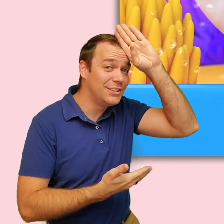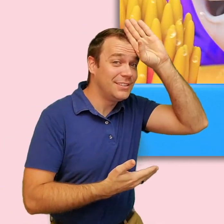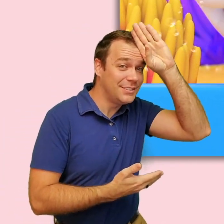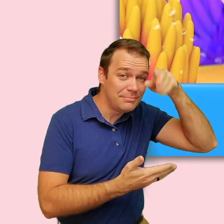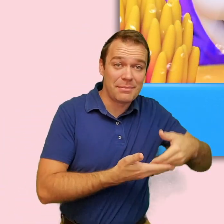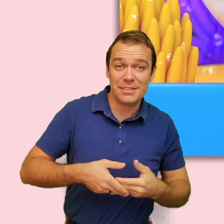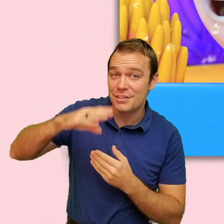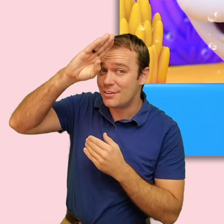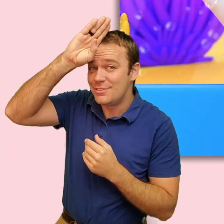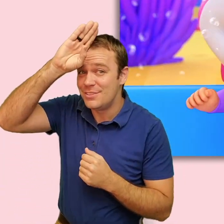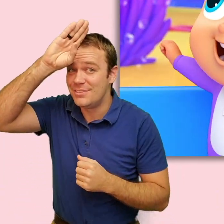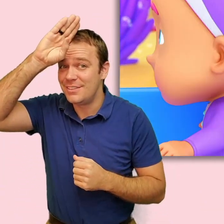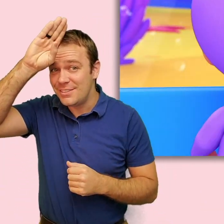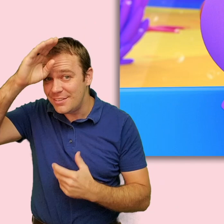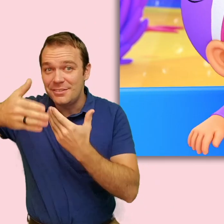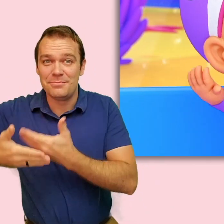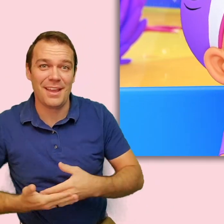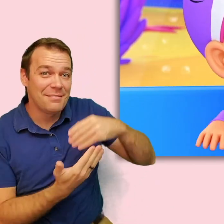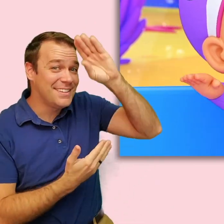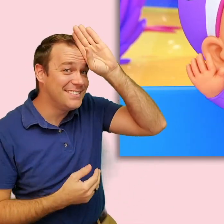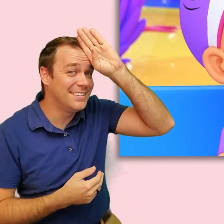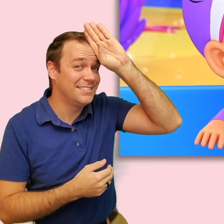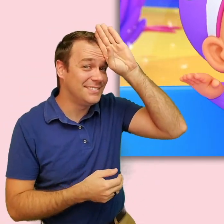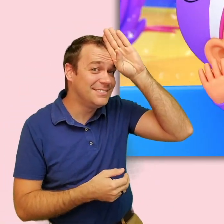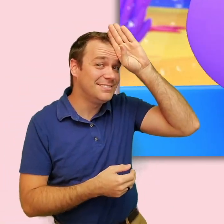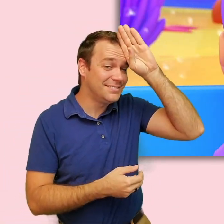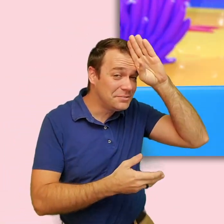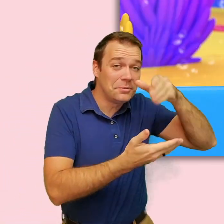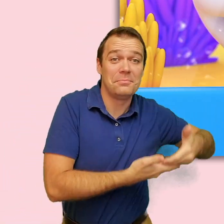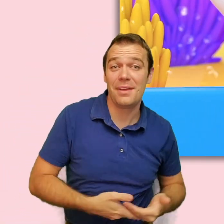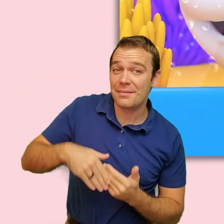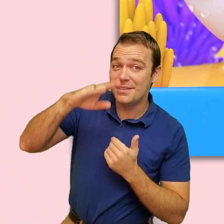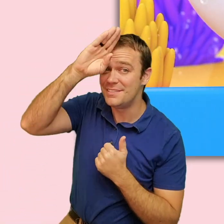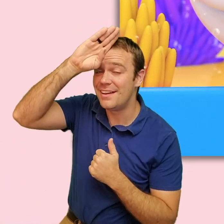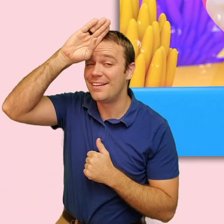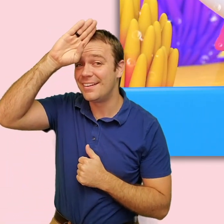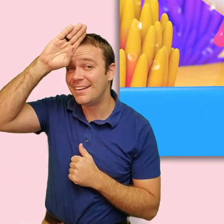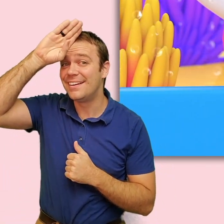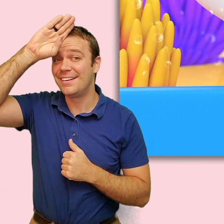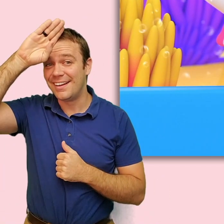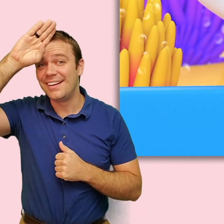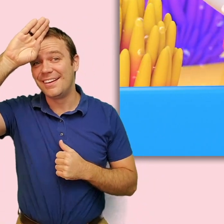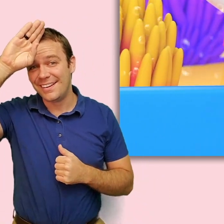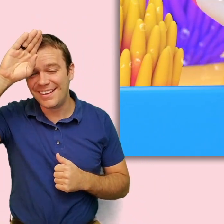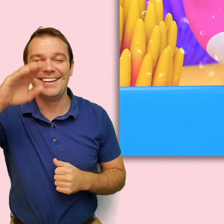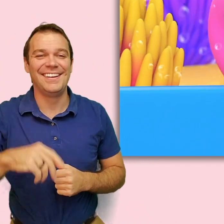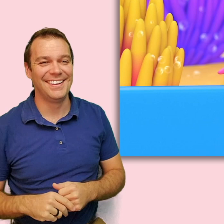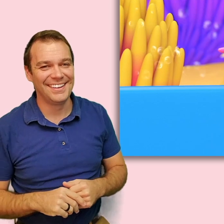Baby shark, do do do do do do. Baby shark, do do do do do do. Baby shark, do do do do do do. Baby